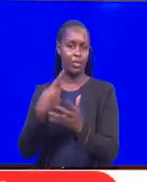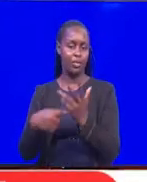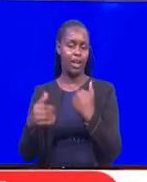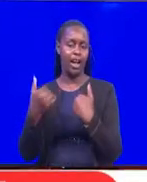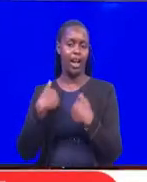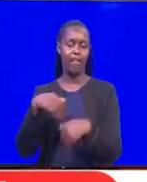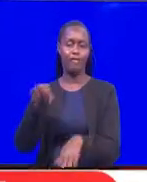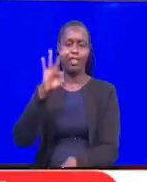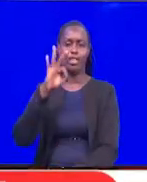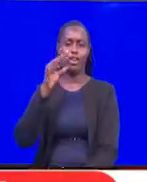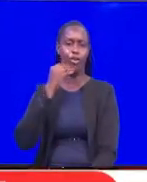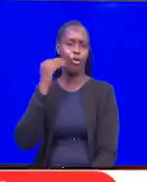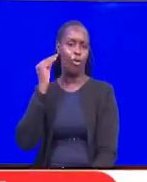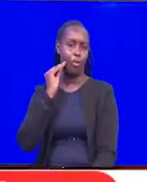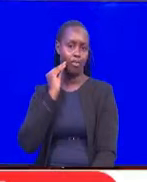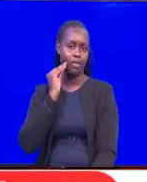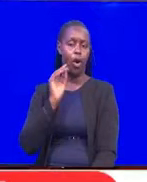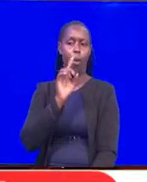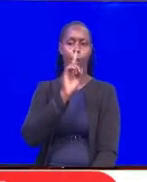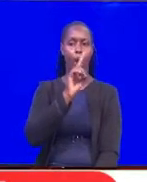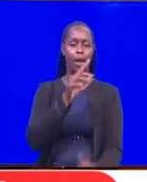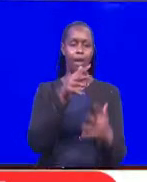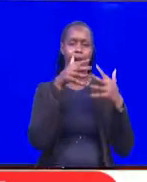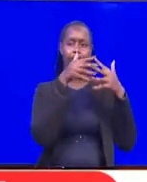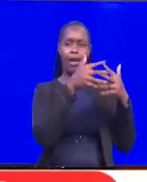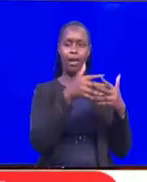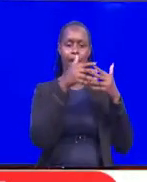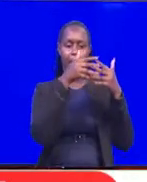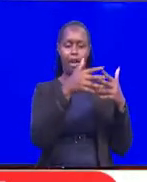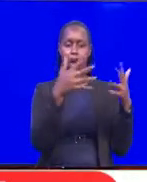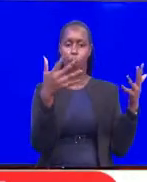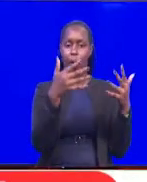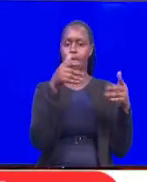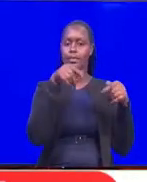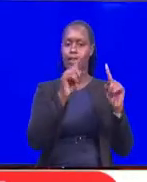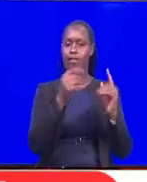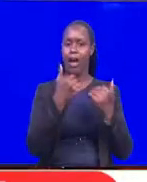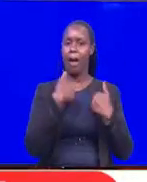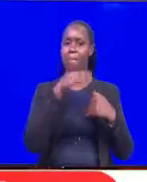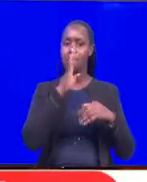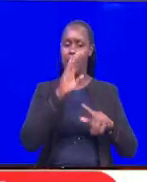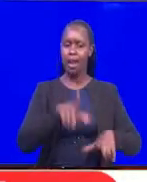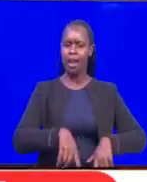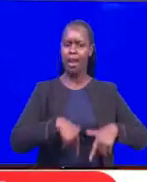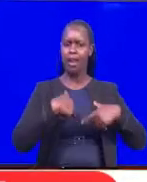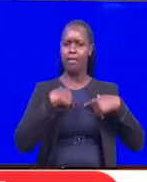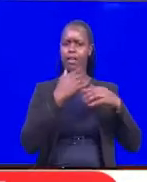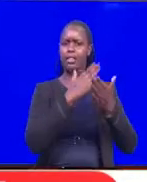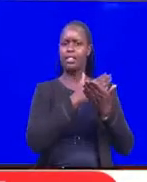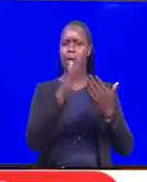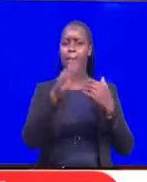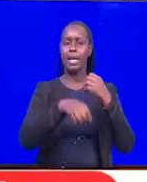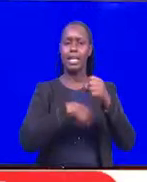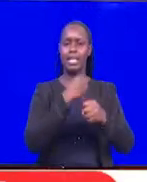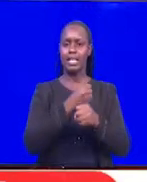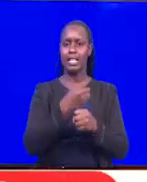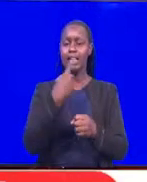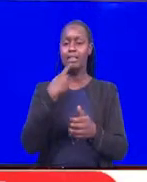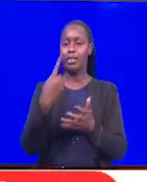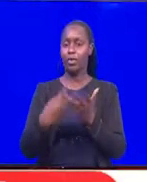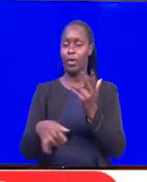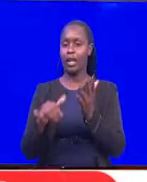homes, including one in America, where he resided for several years. He disclosed that his net worth amounts